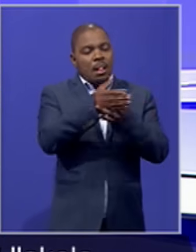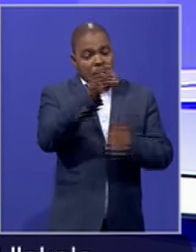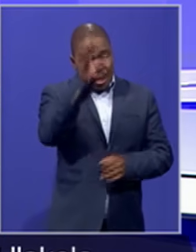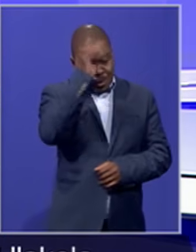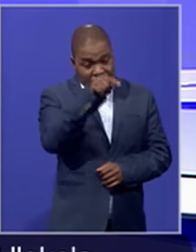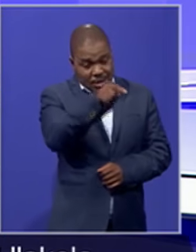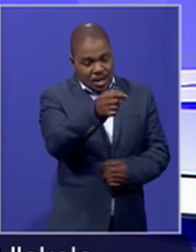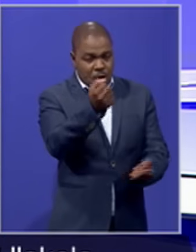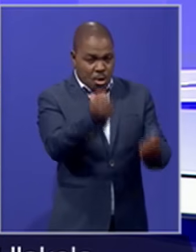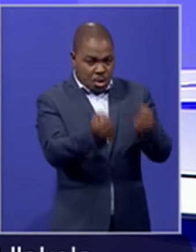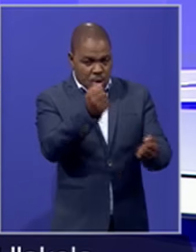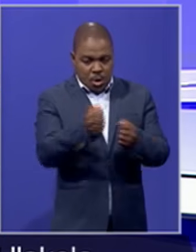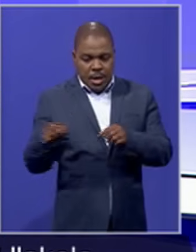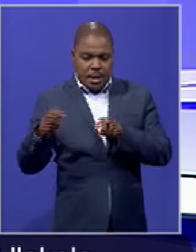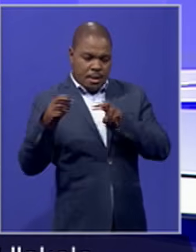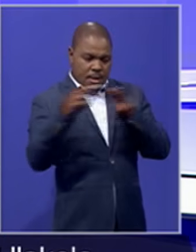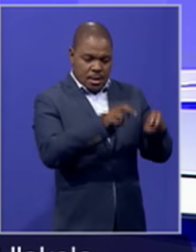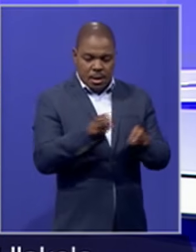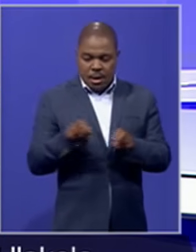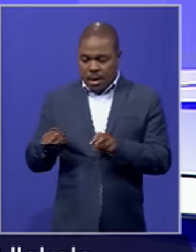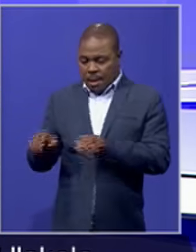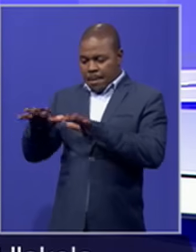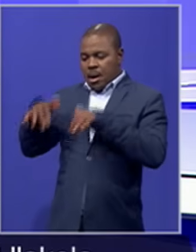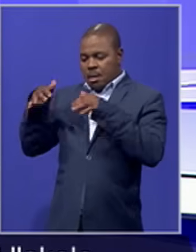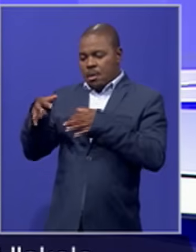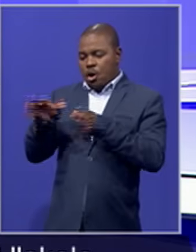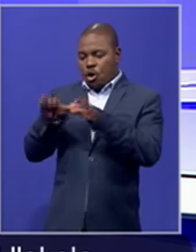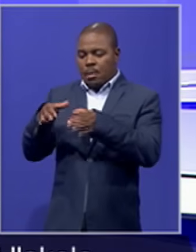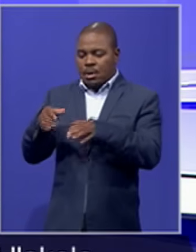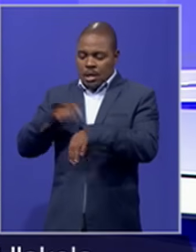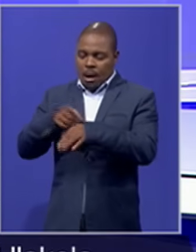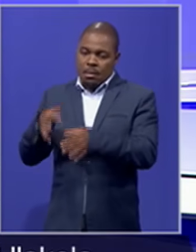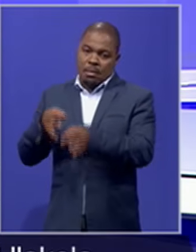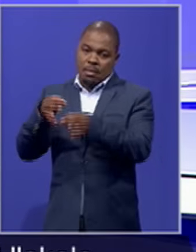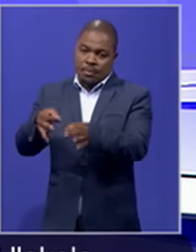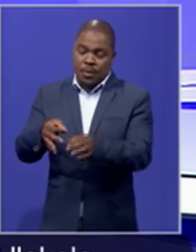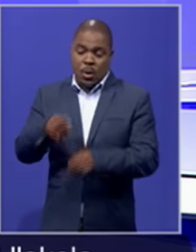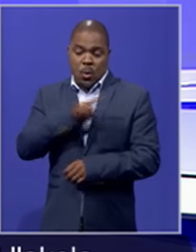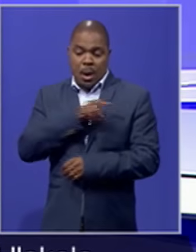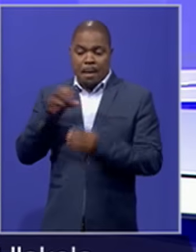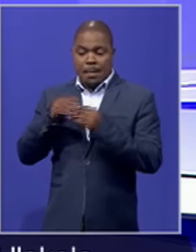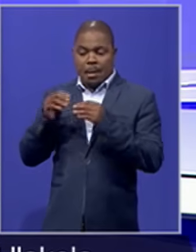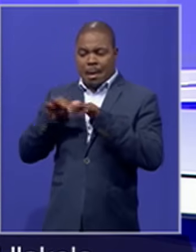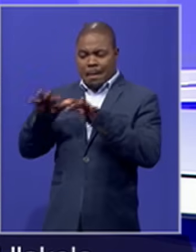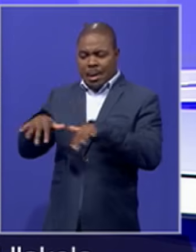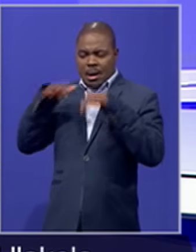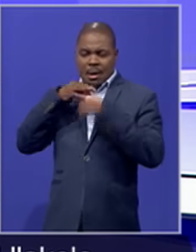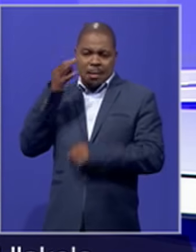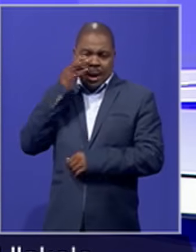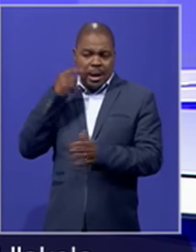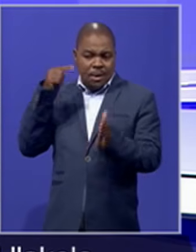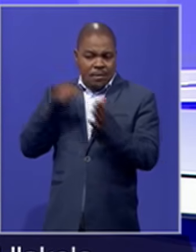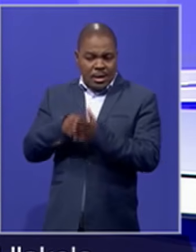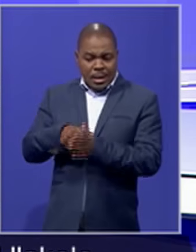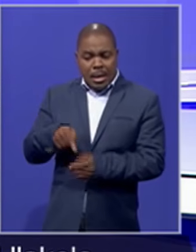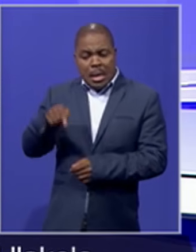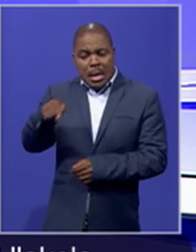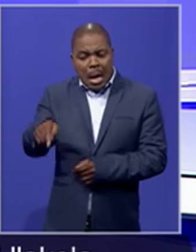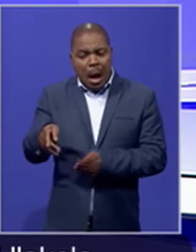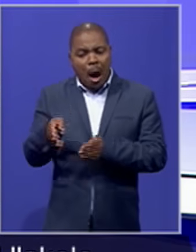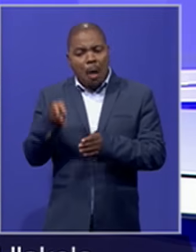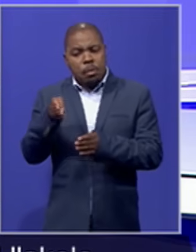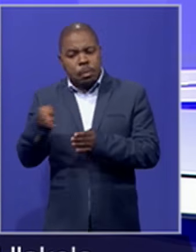tshepedišo ya molao le toka ka Afrika Borwa. Sephetho se se tla ka ge maloko a Parlamente a amogetše gore bohlatse bjo bo tšweletšwago pele ga komiti